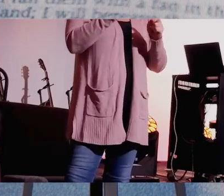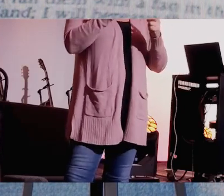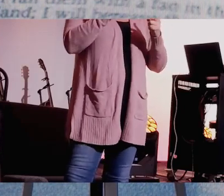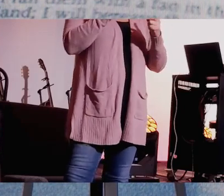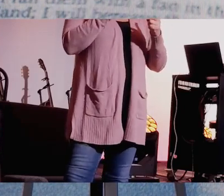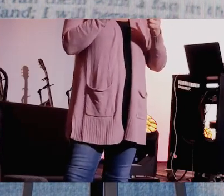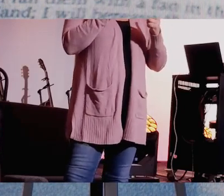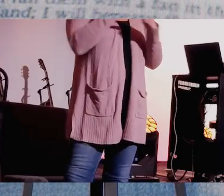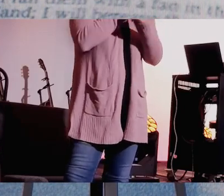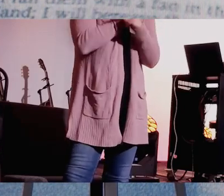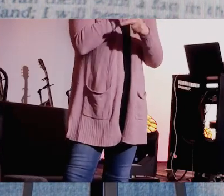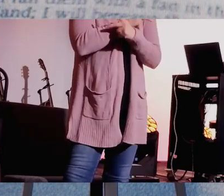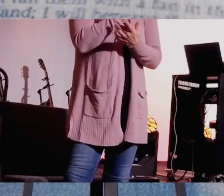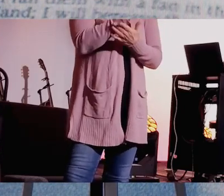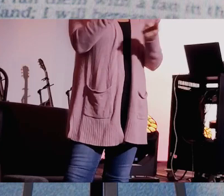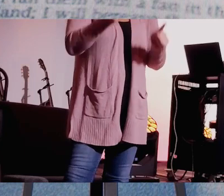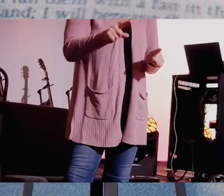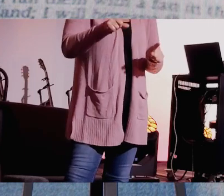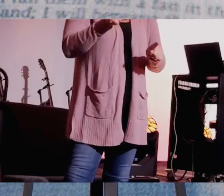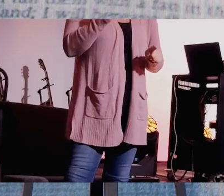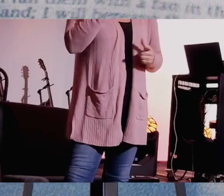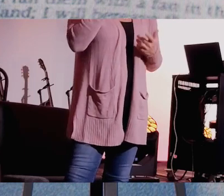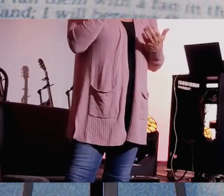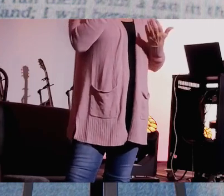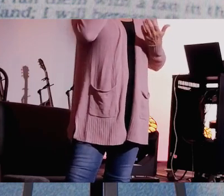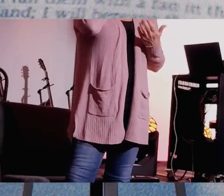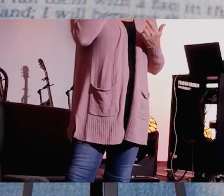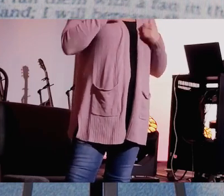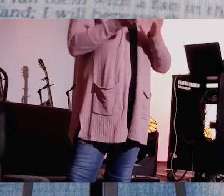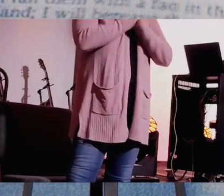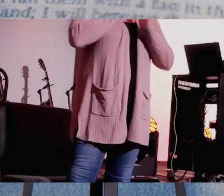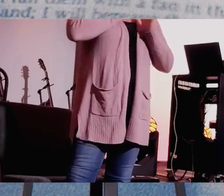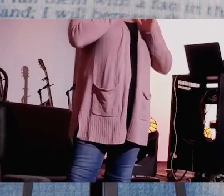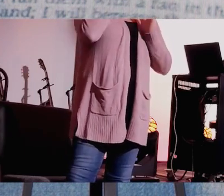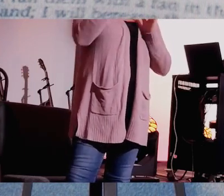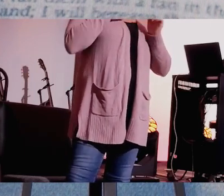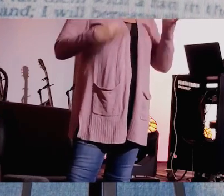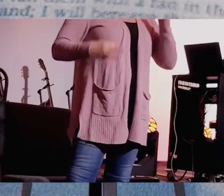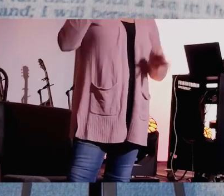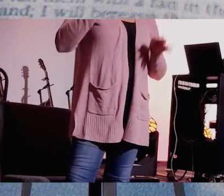y'all. Even to the point, it's like, you know, why am I judging these people the way I'm judging them?